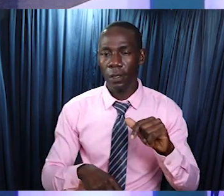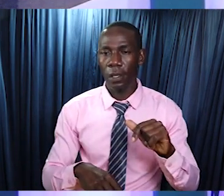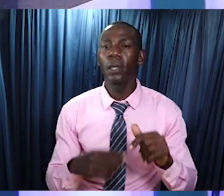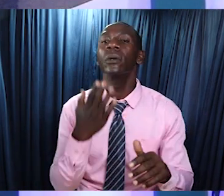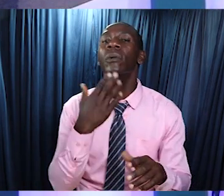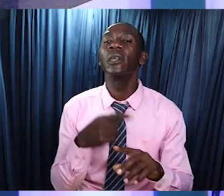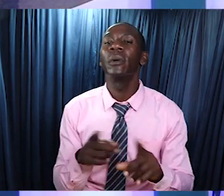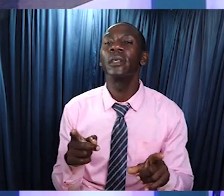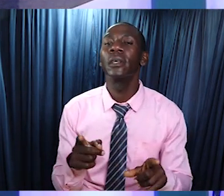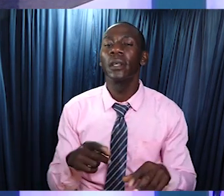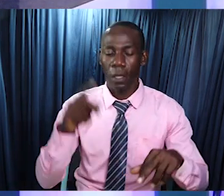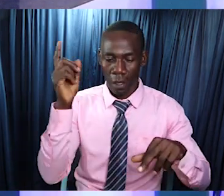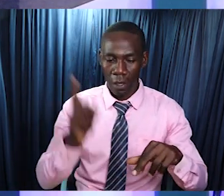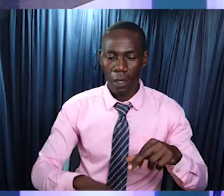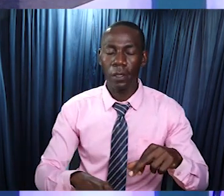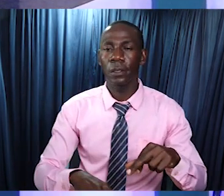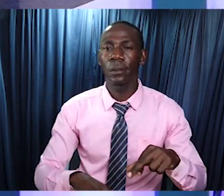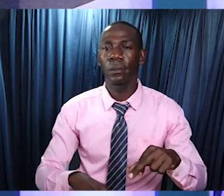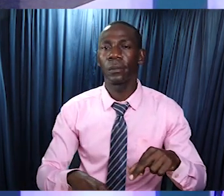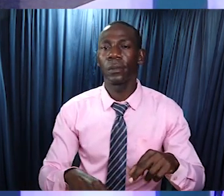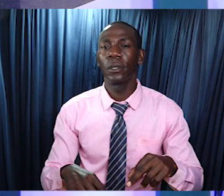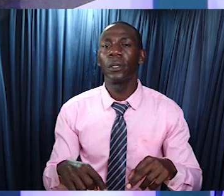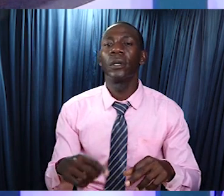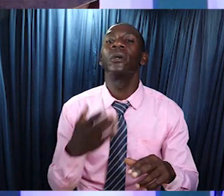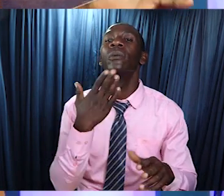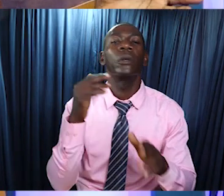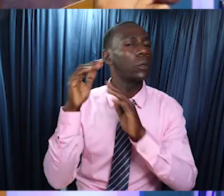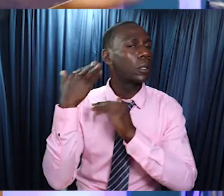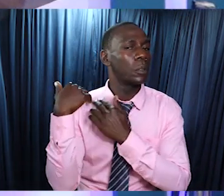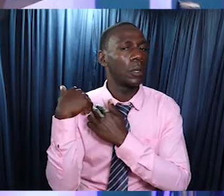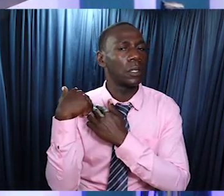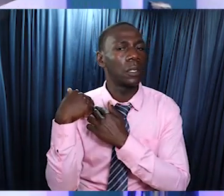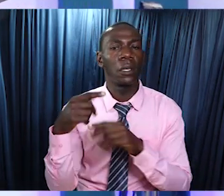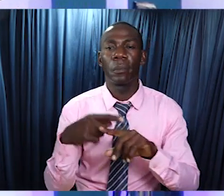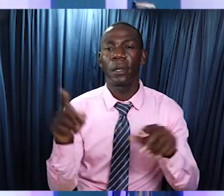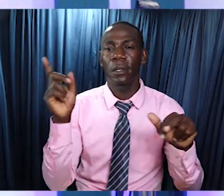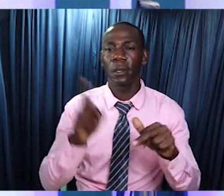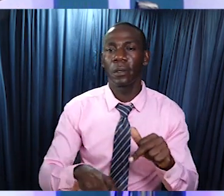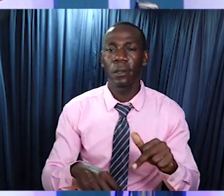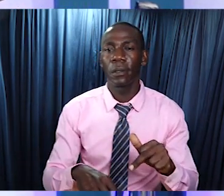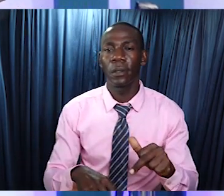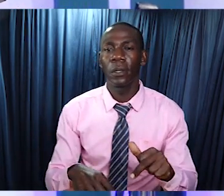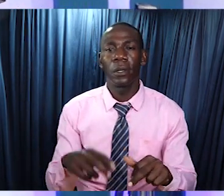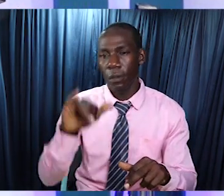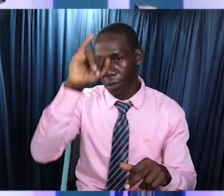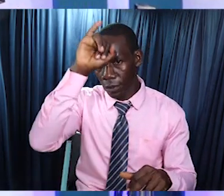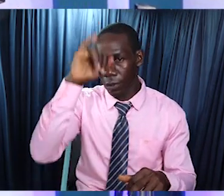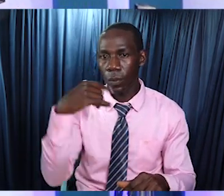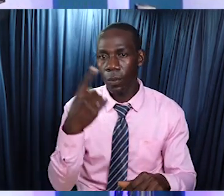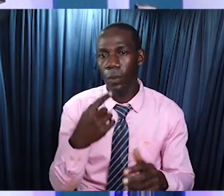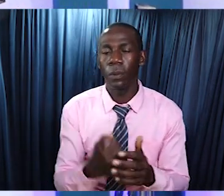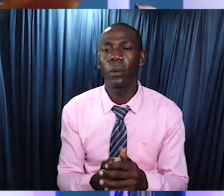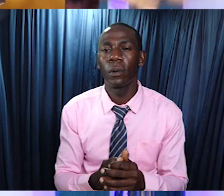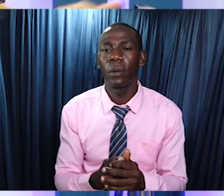able. Kutaka nataka, I truly will, siwezi, but I'm not able. Kutii mume nataka, I want to be submissive, siwezi, but I'm not able. Unidharau nani? Whom